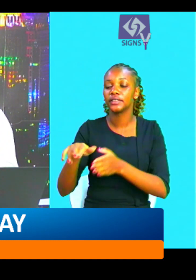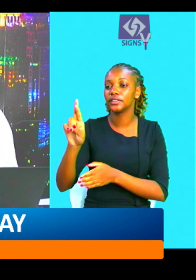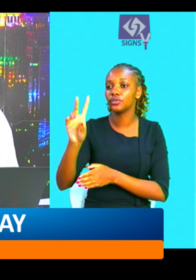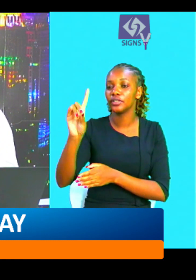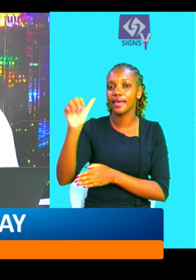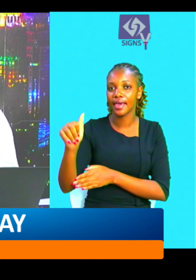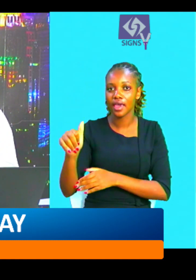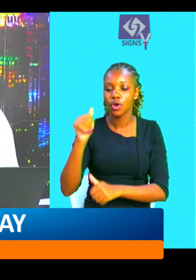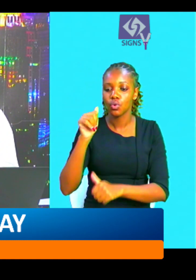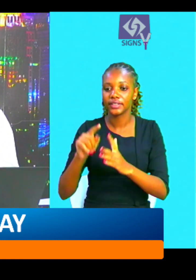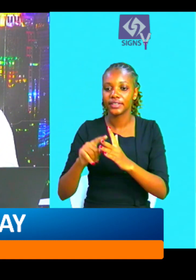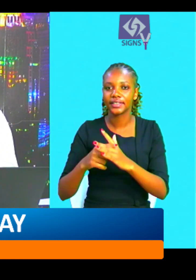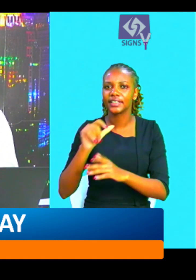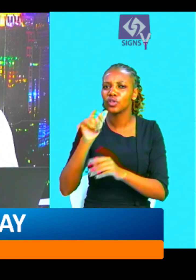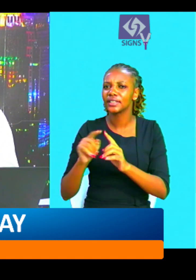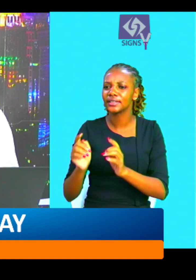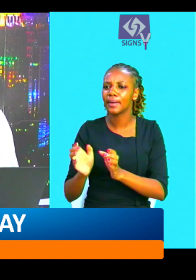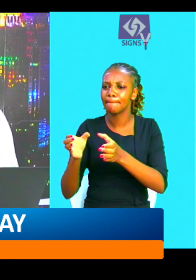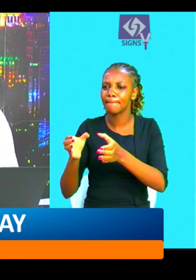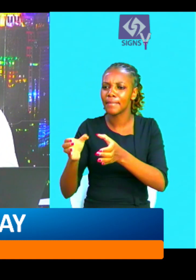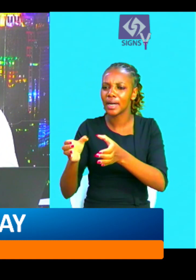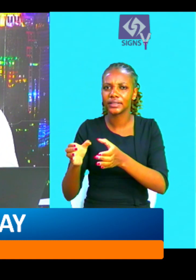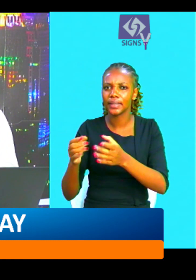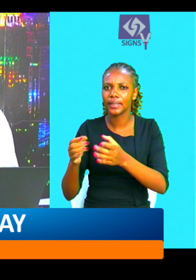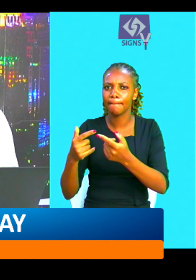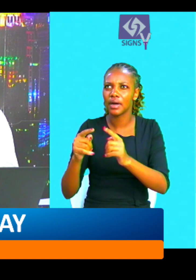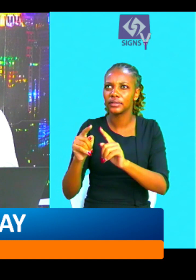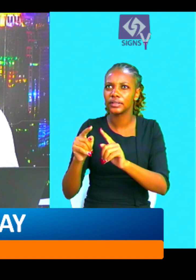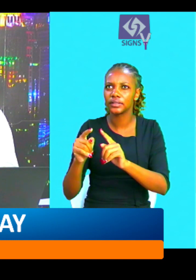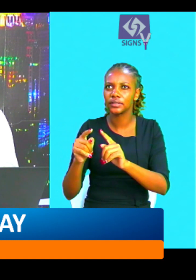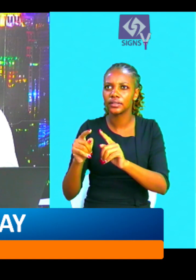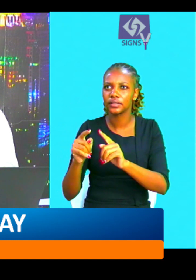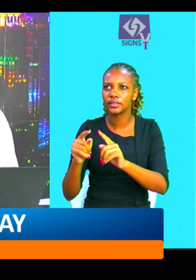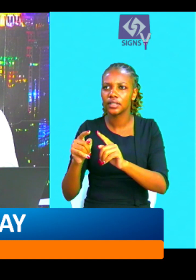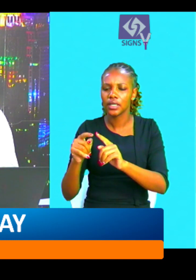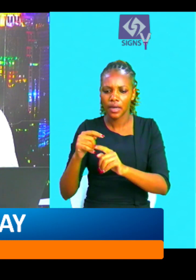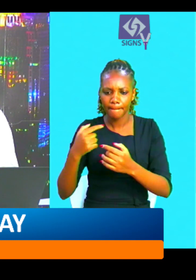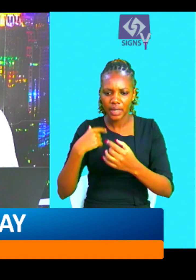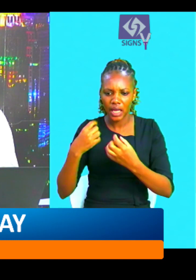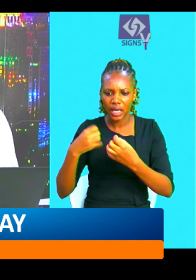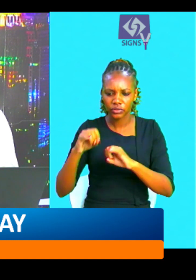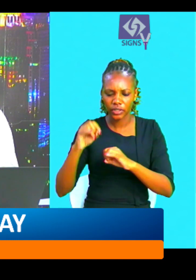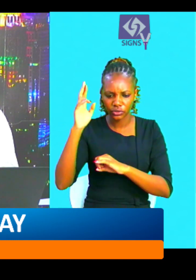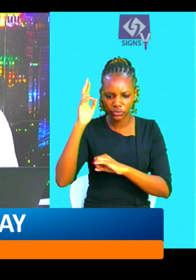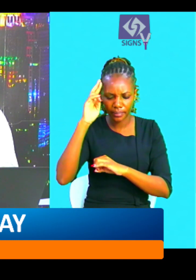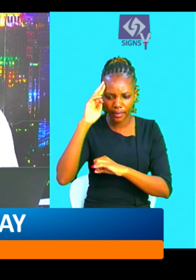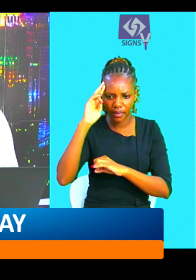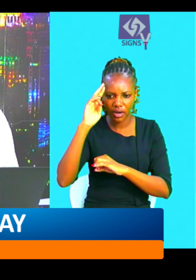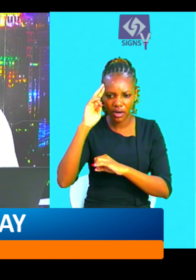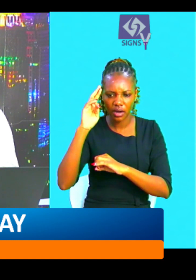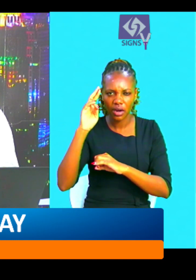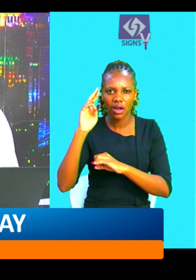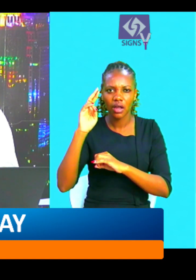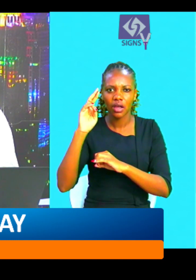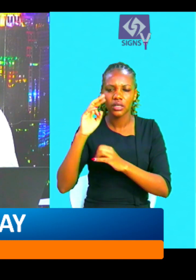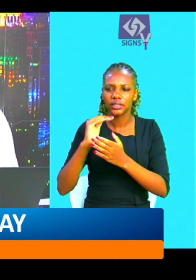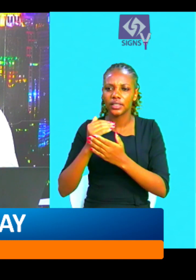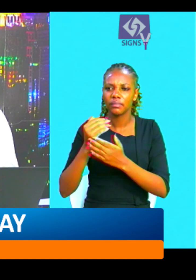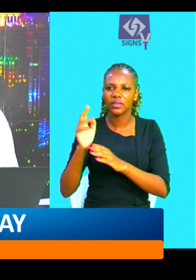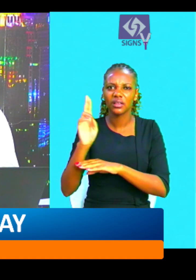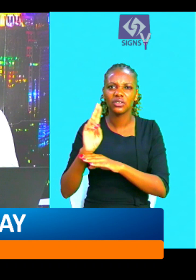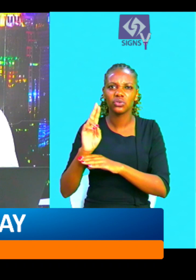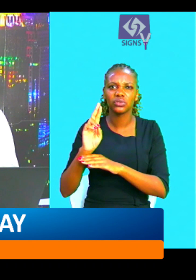become stronger. What will happen then from there? We are going to have members from Kenya Kwanza forming